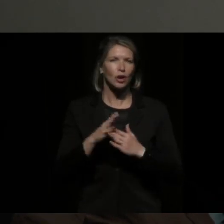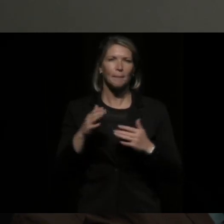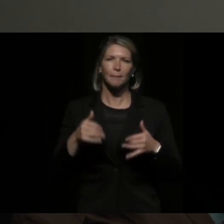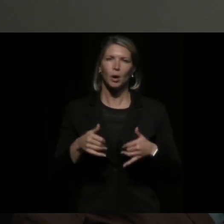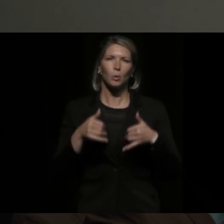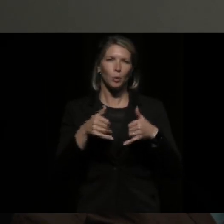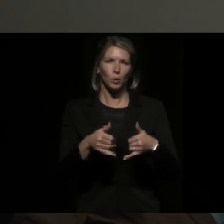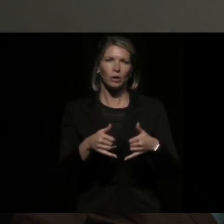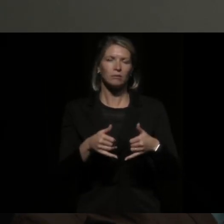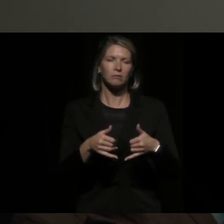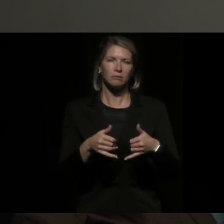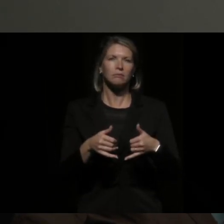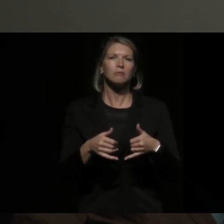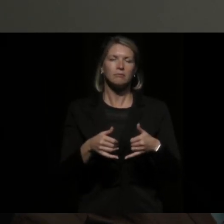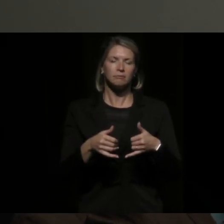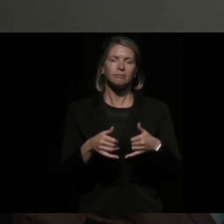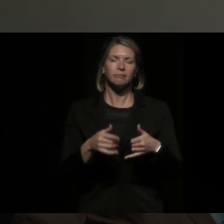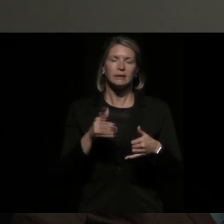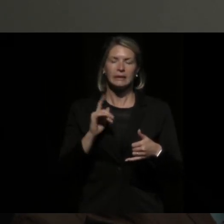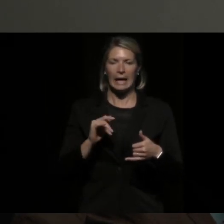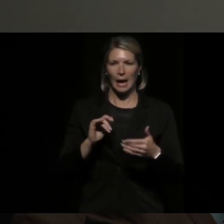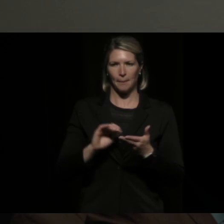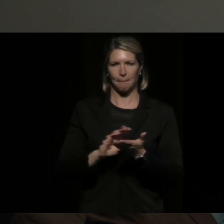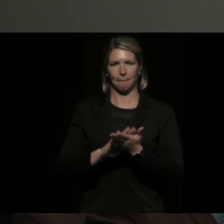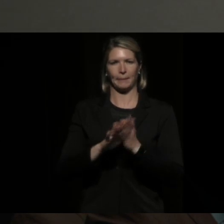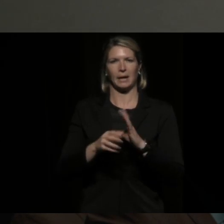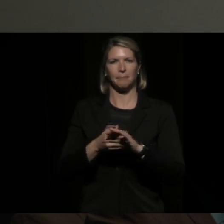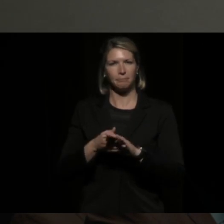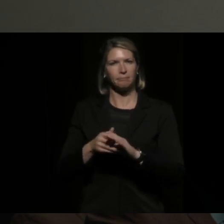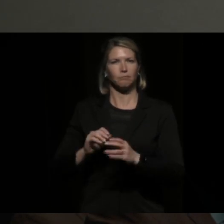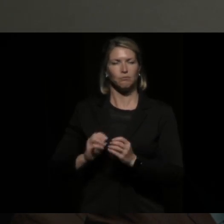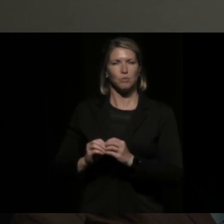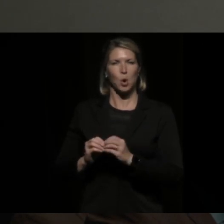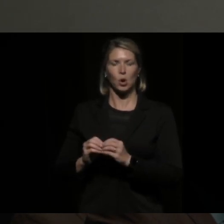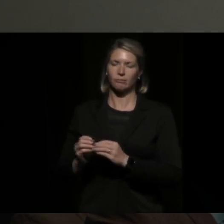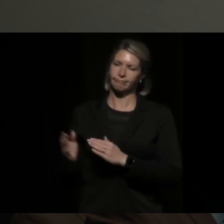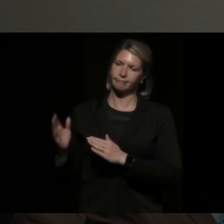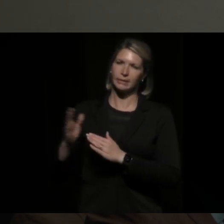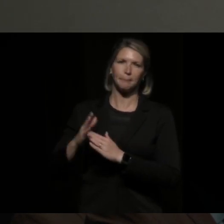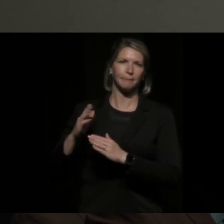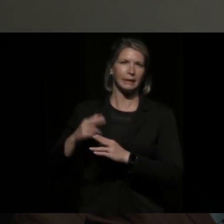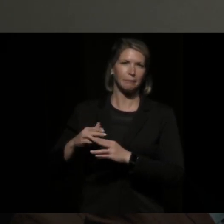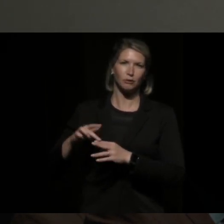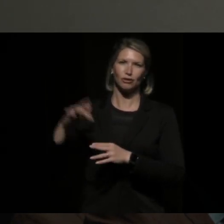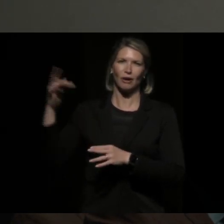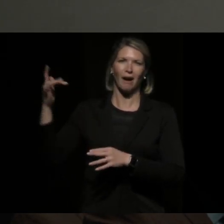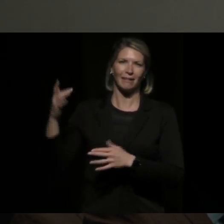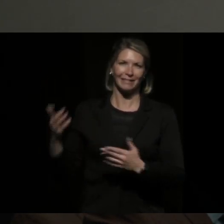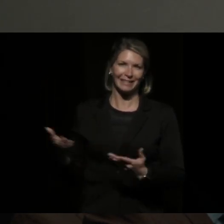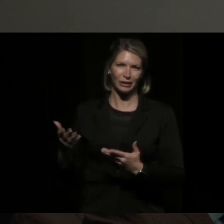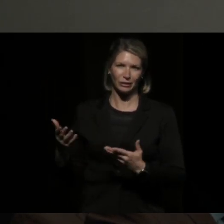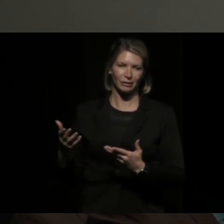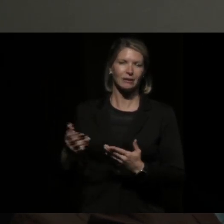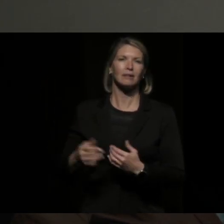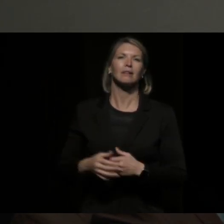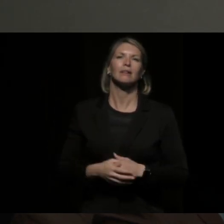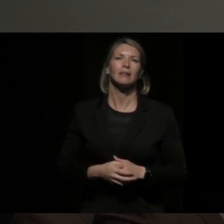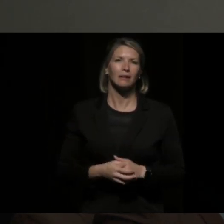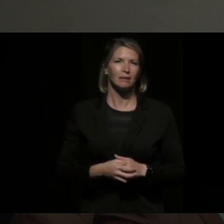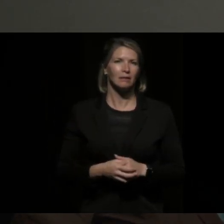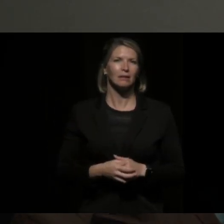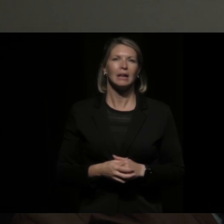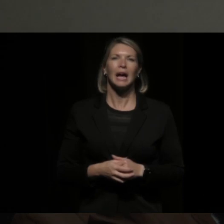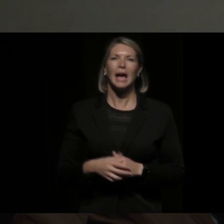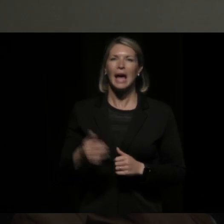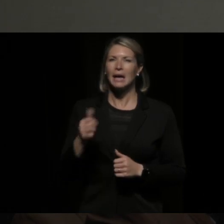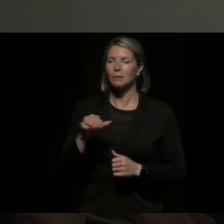joining elite company. What matters the most in the history of Newfoundland and Labrador, and perhaps any